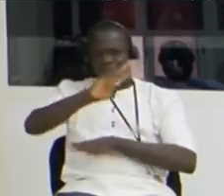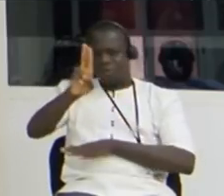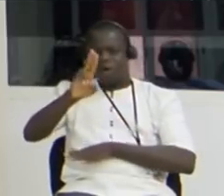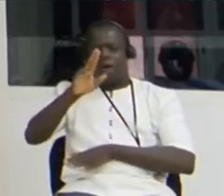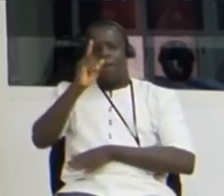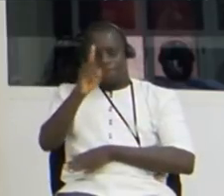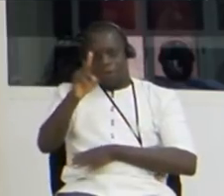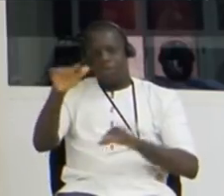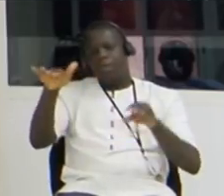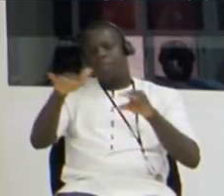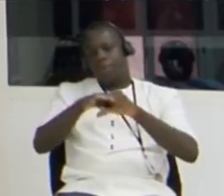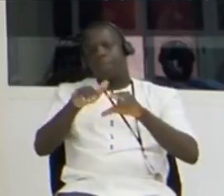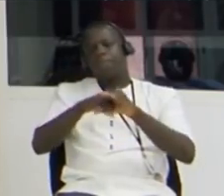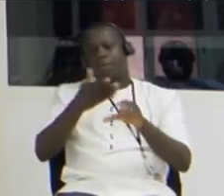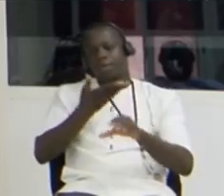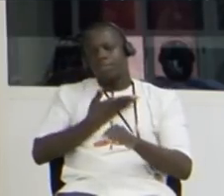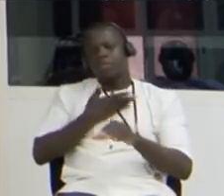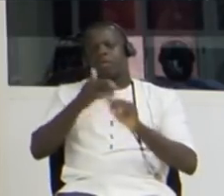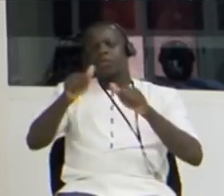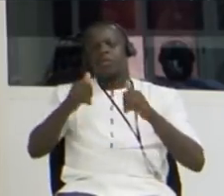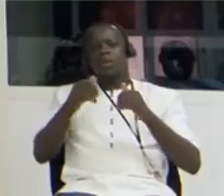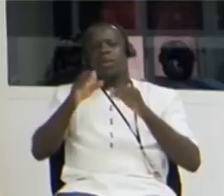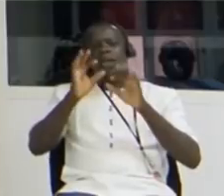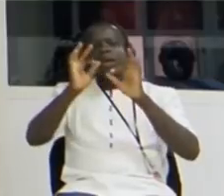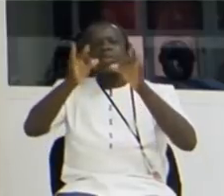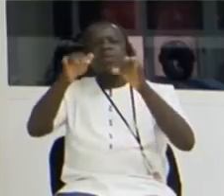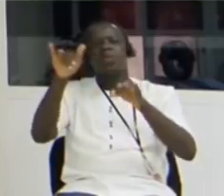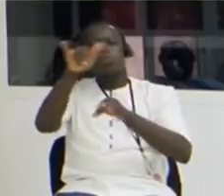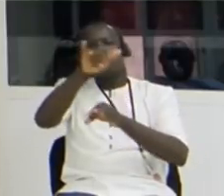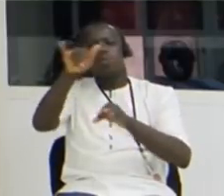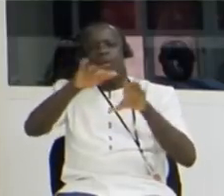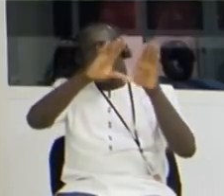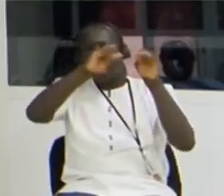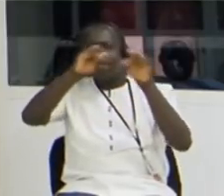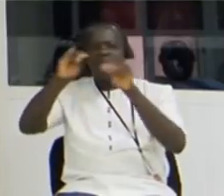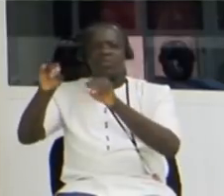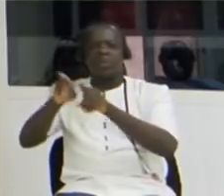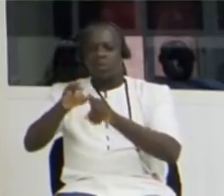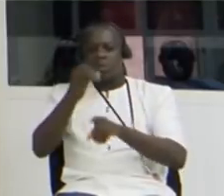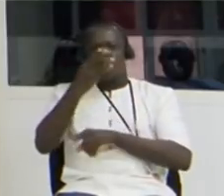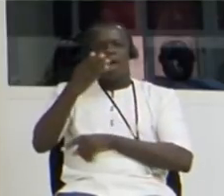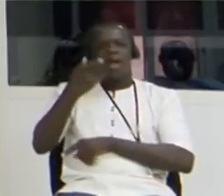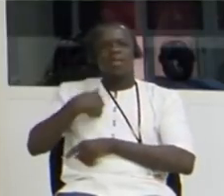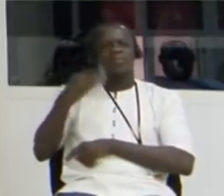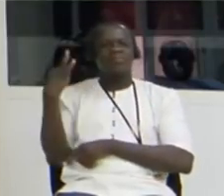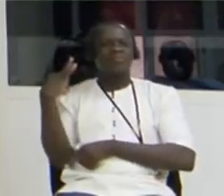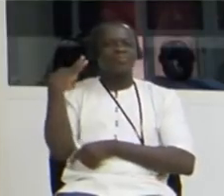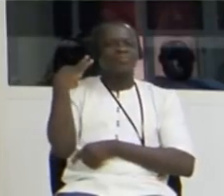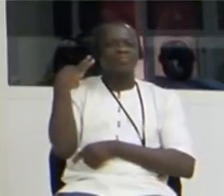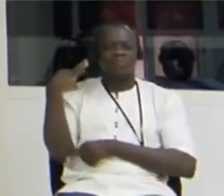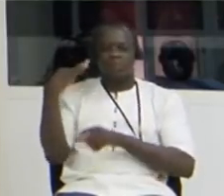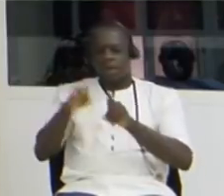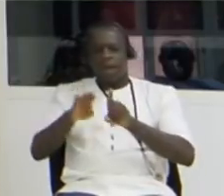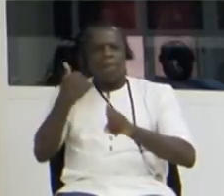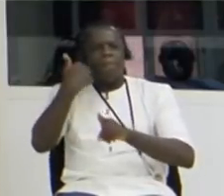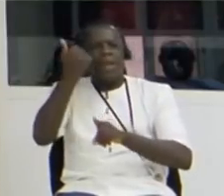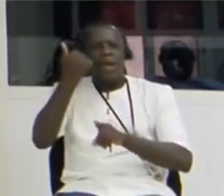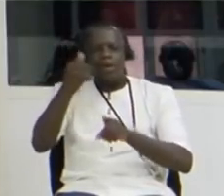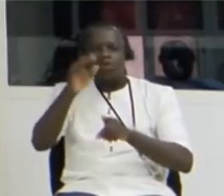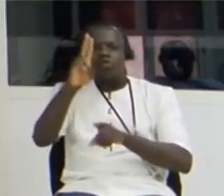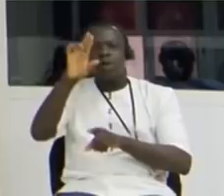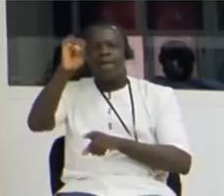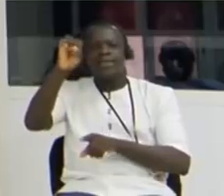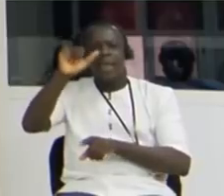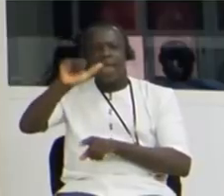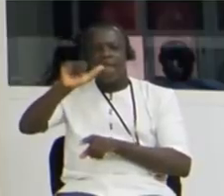can you tell me what event you're referring to? Yes, this event was the Miss Black USA. But